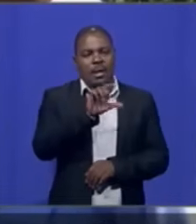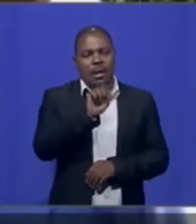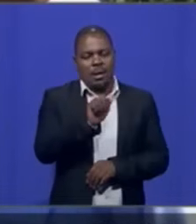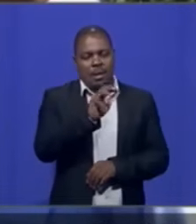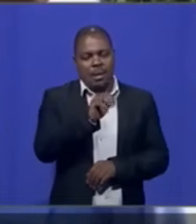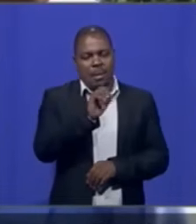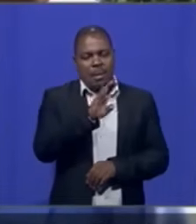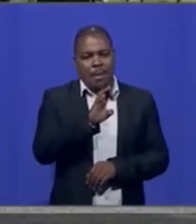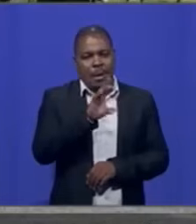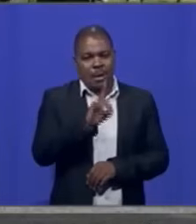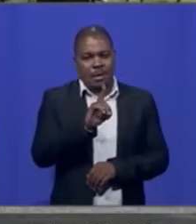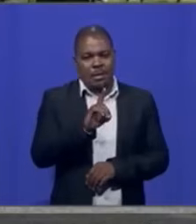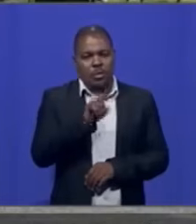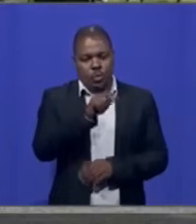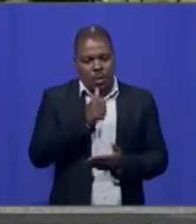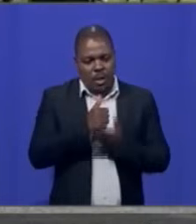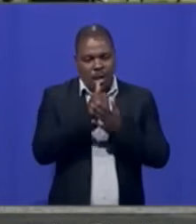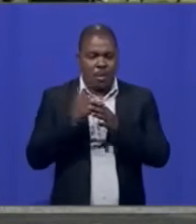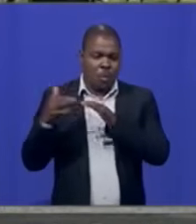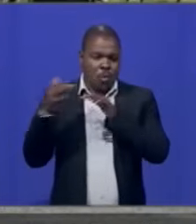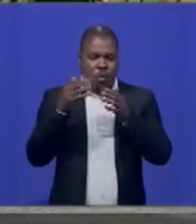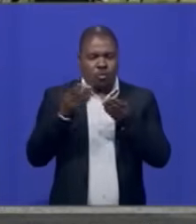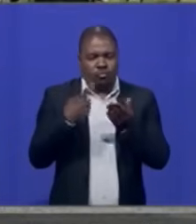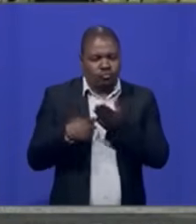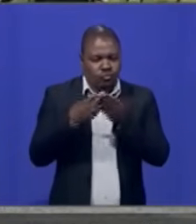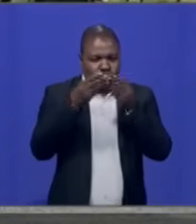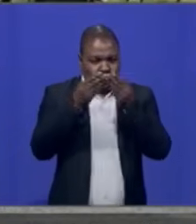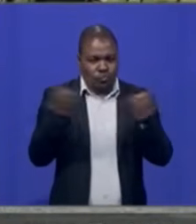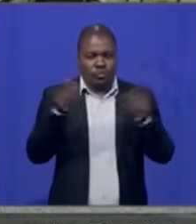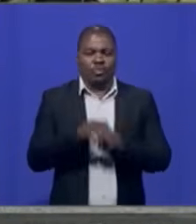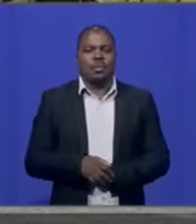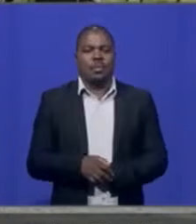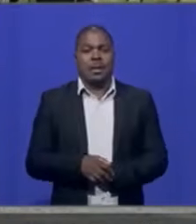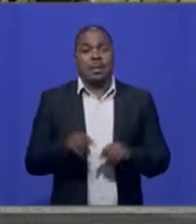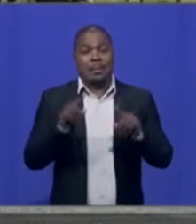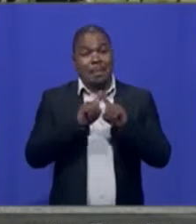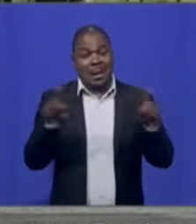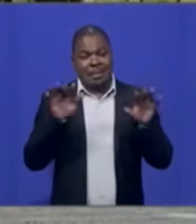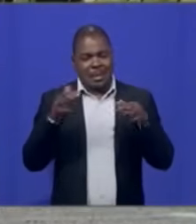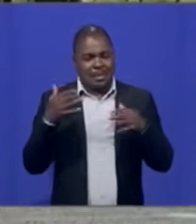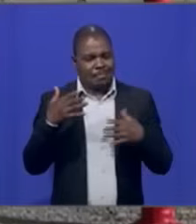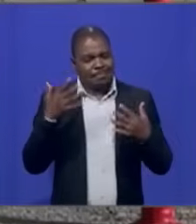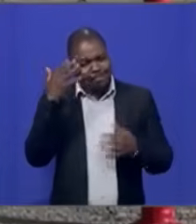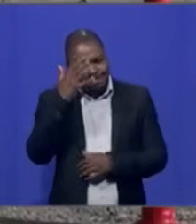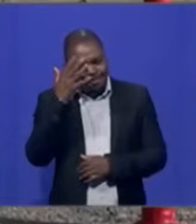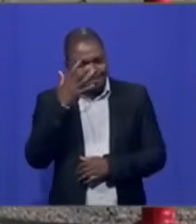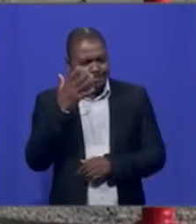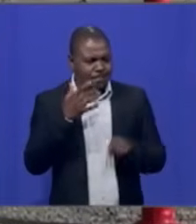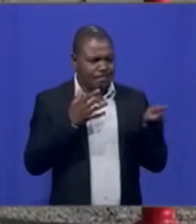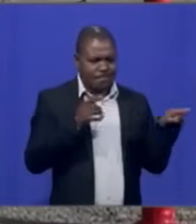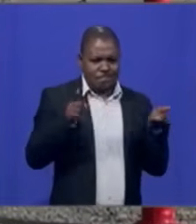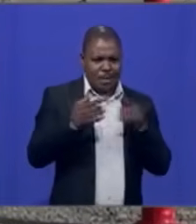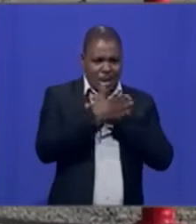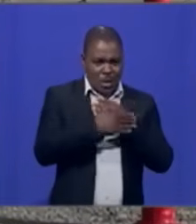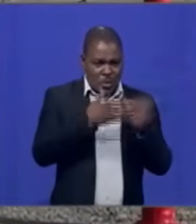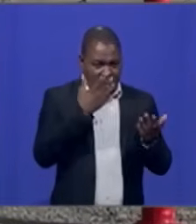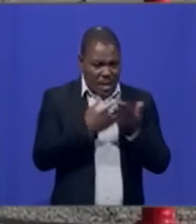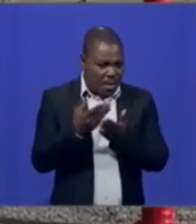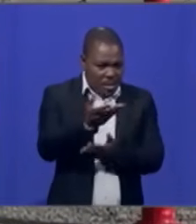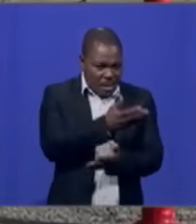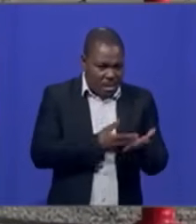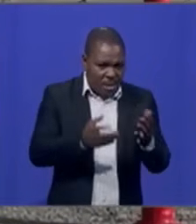rarolla ntwa ena e tswelang pele ya botjhabela bo hare. Ho sa le jwalo ho ntse ho ena le dipelaelo mabapi le hore na dinaha tsena di tla fumana